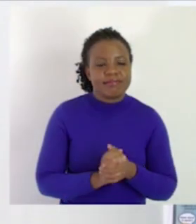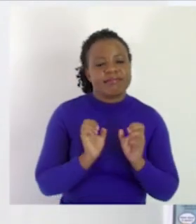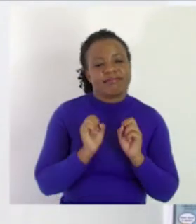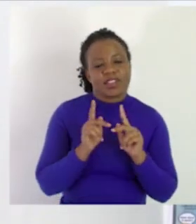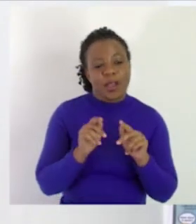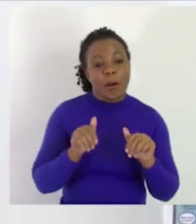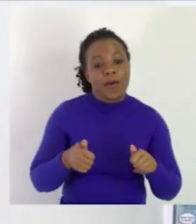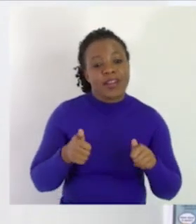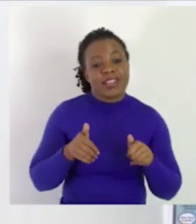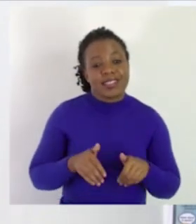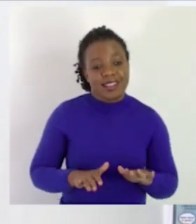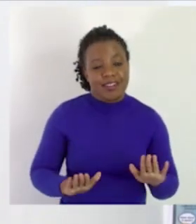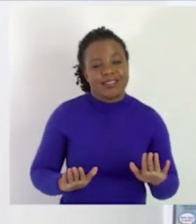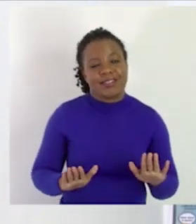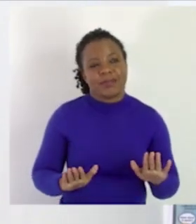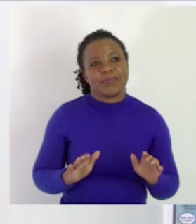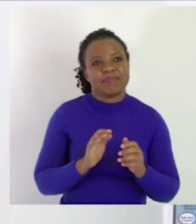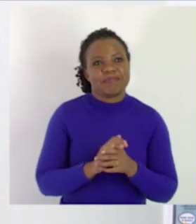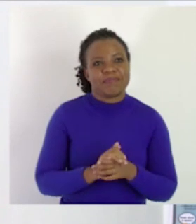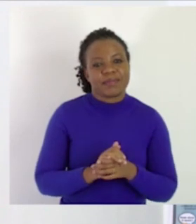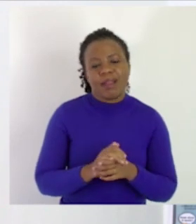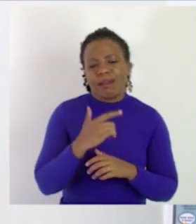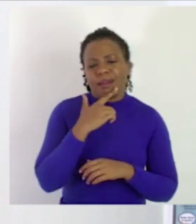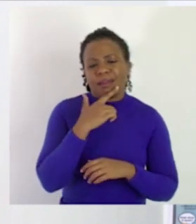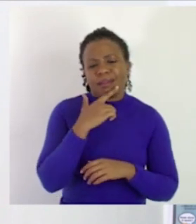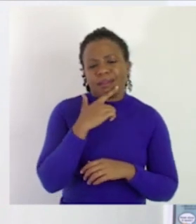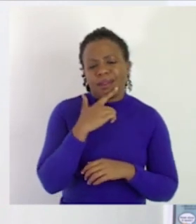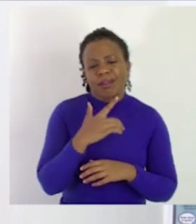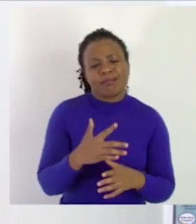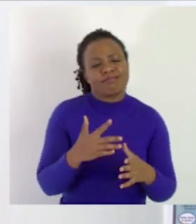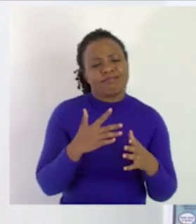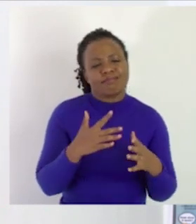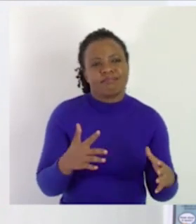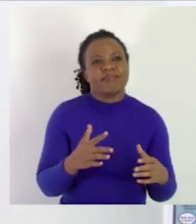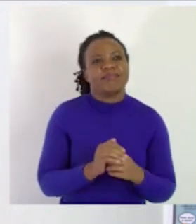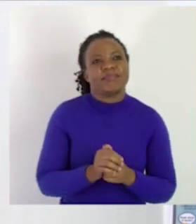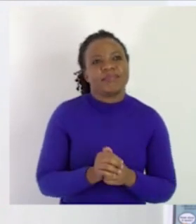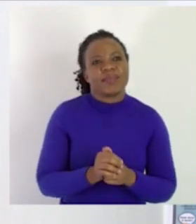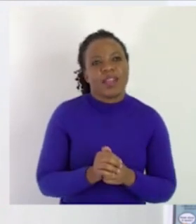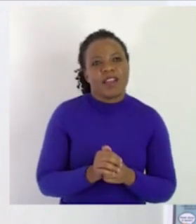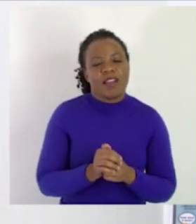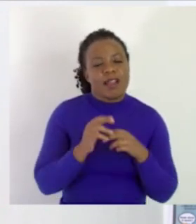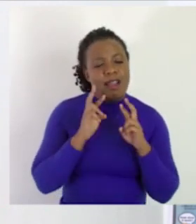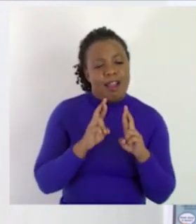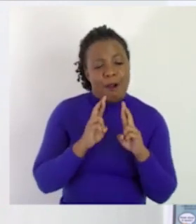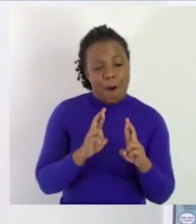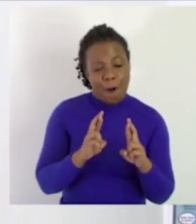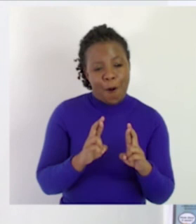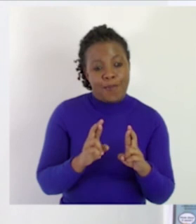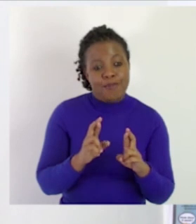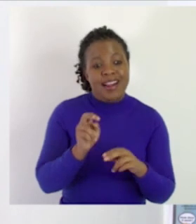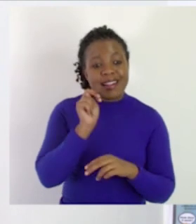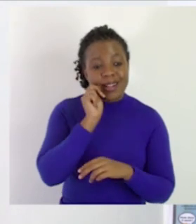Right, boys and girls, thank you very much. I hope these countable